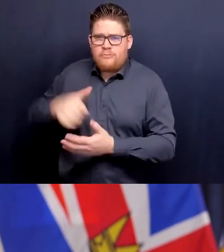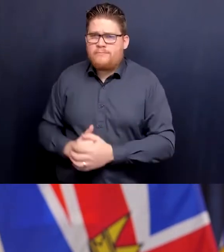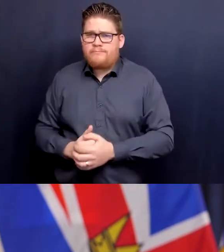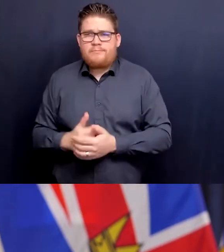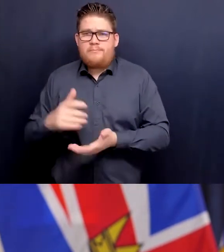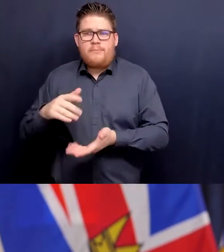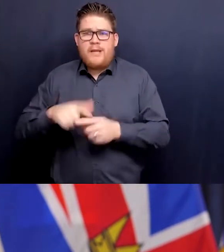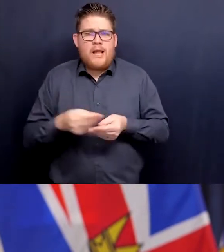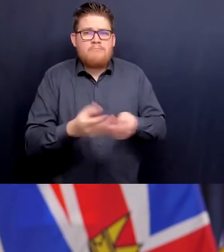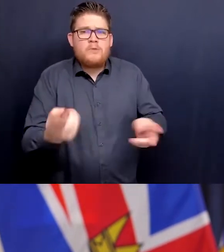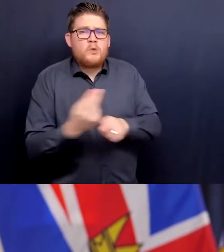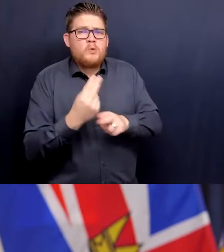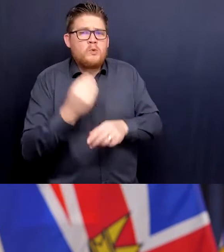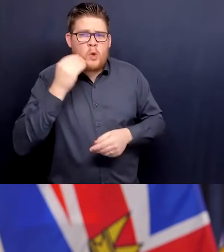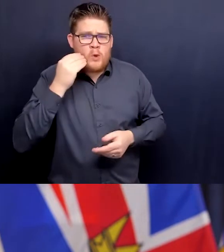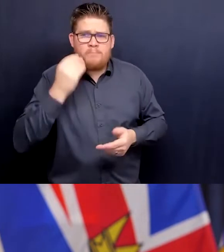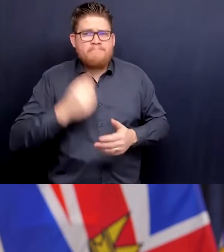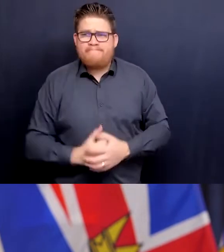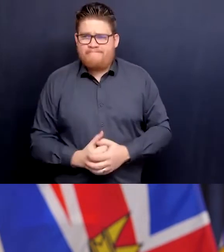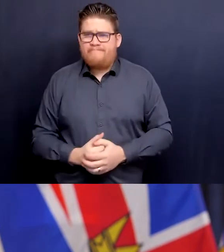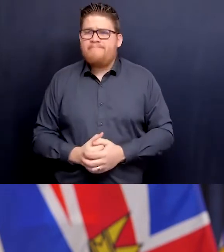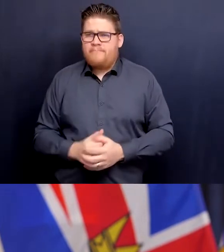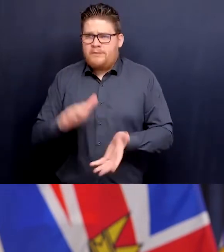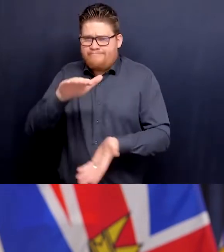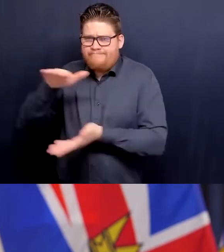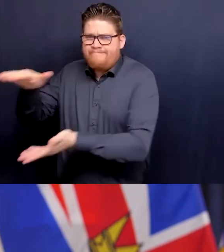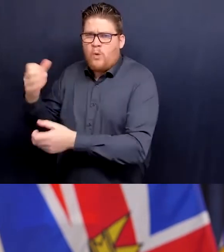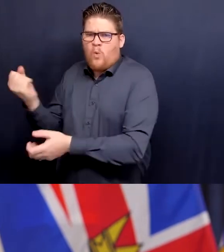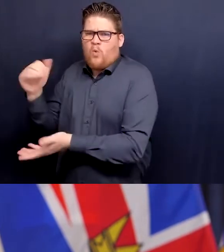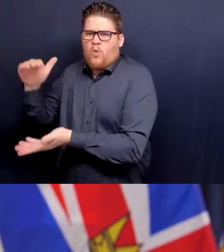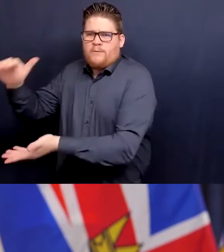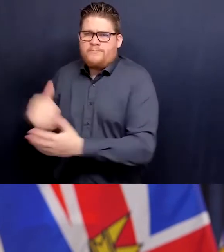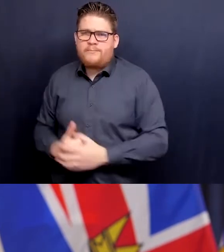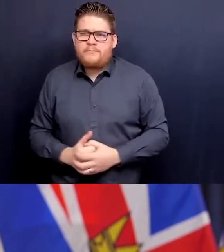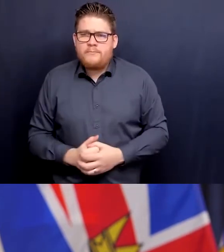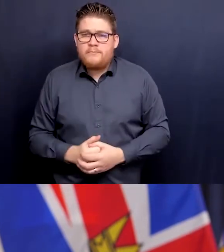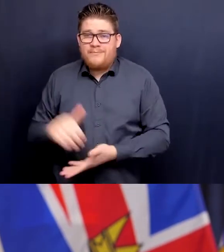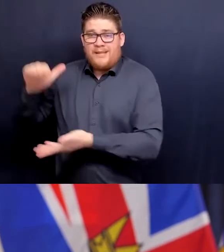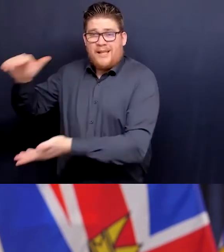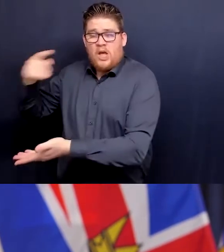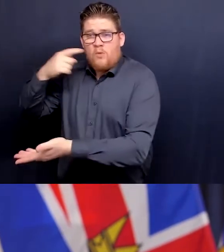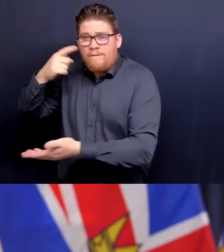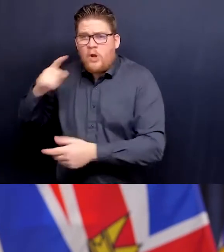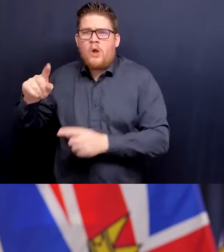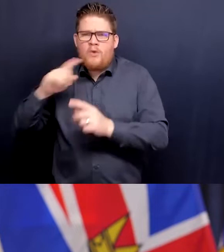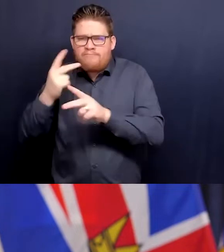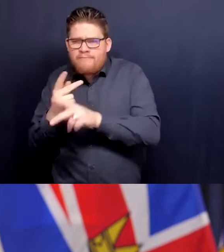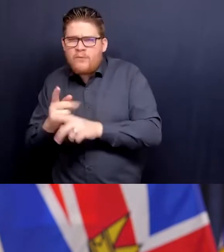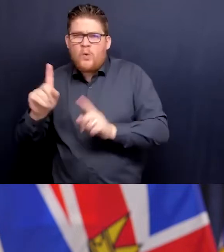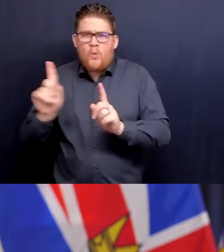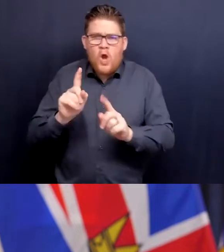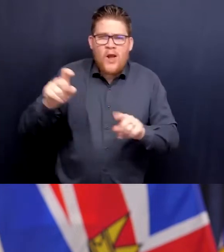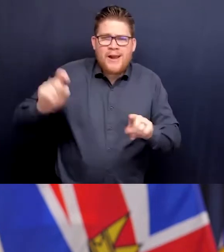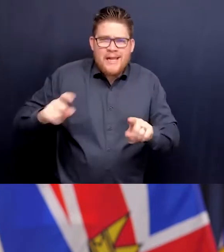deployment for personal use and are being used at the discretion of medical health officers in the appropriate settings. That leaves a current inventory of